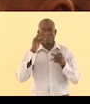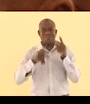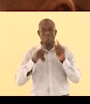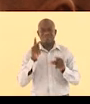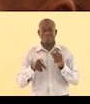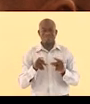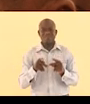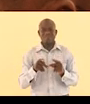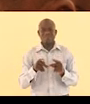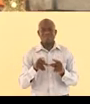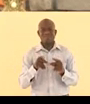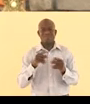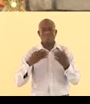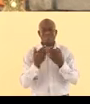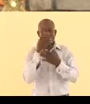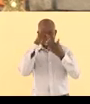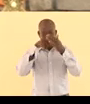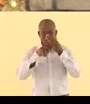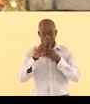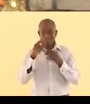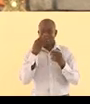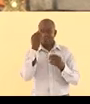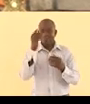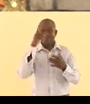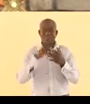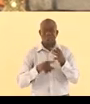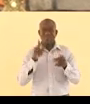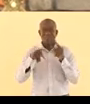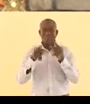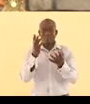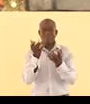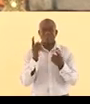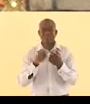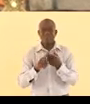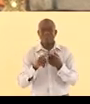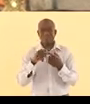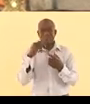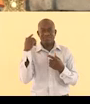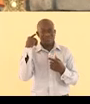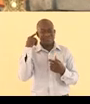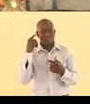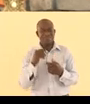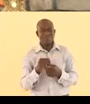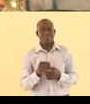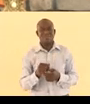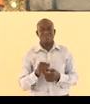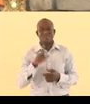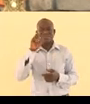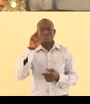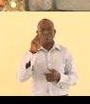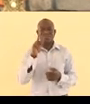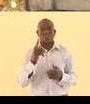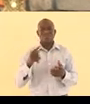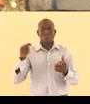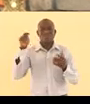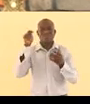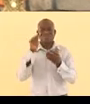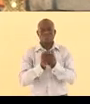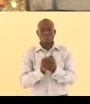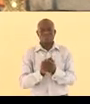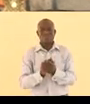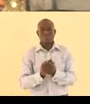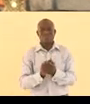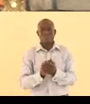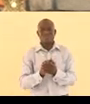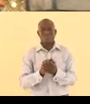speak what people want to hear. I read yesterday evening that 1,000 clerics have